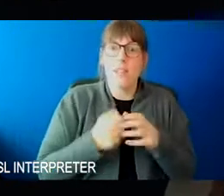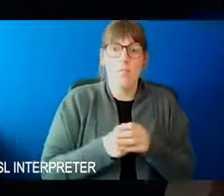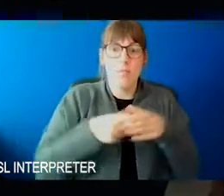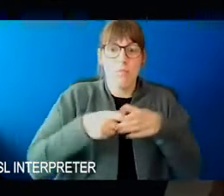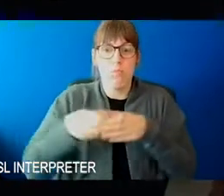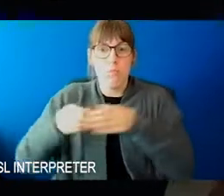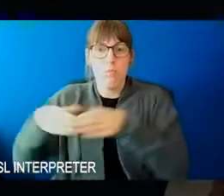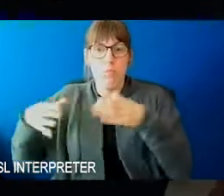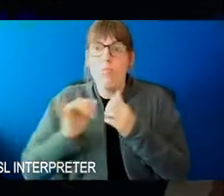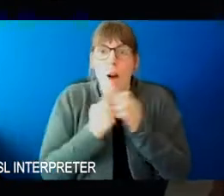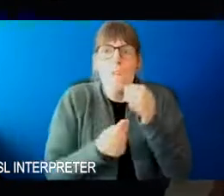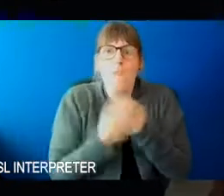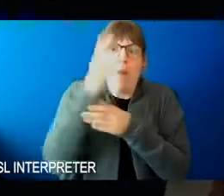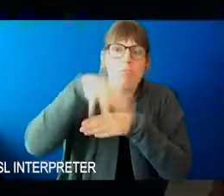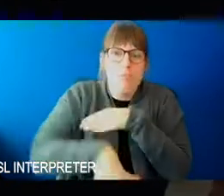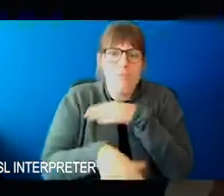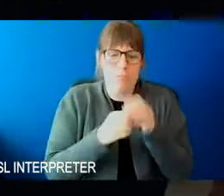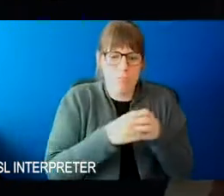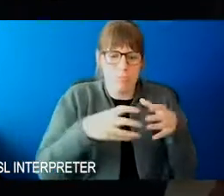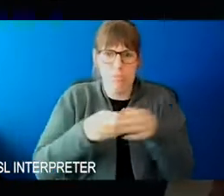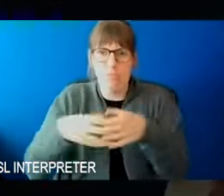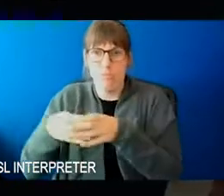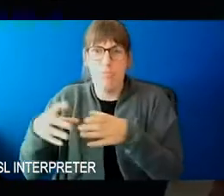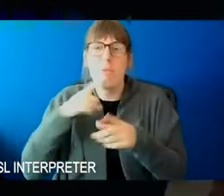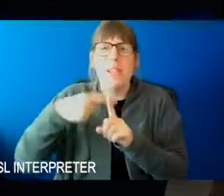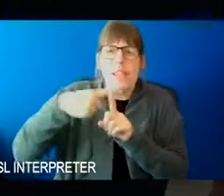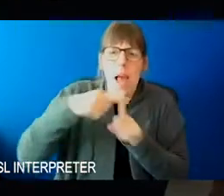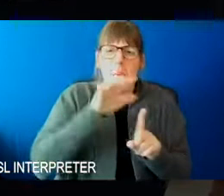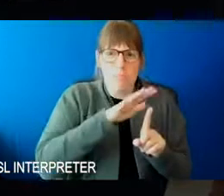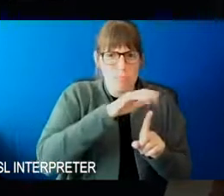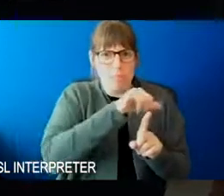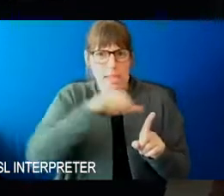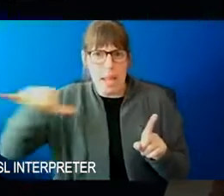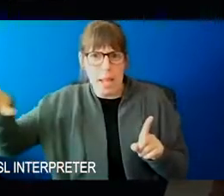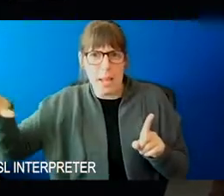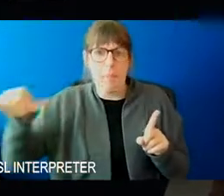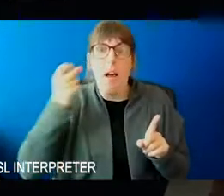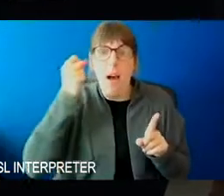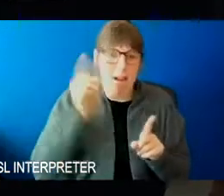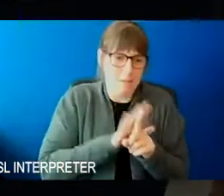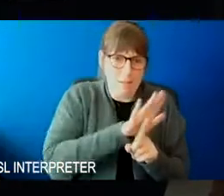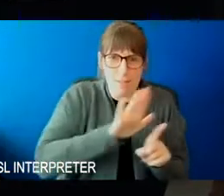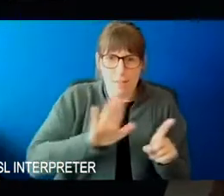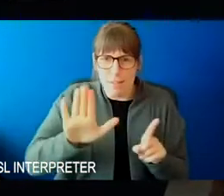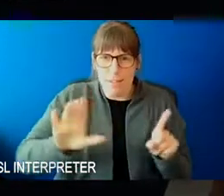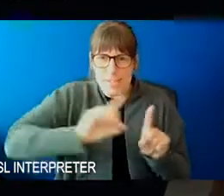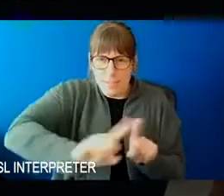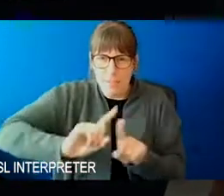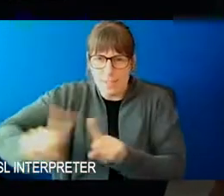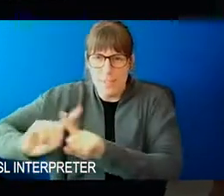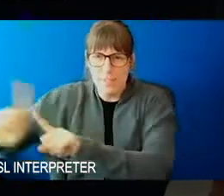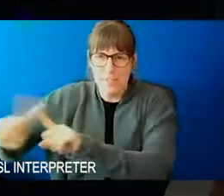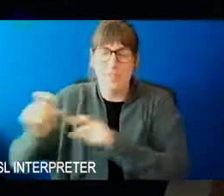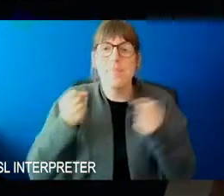islands formed by volcanic activity millions of years ago, and they have a similar landscape and climate, and yet they